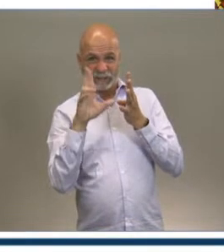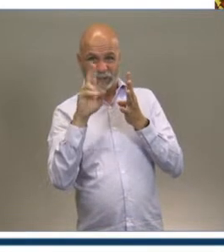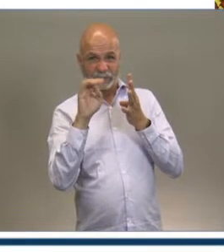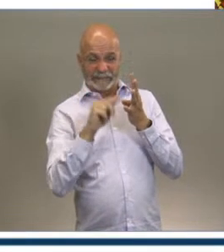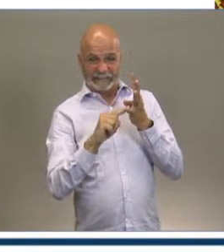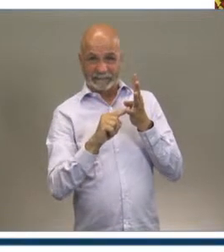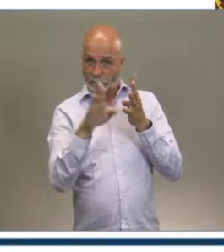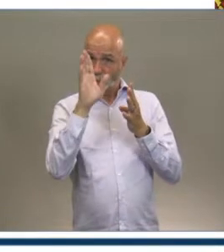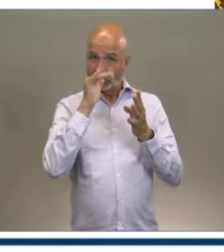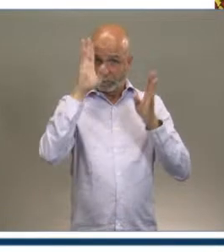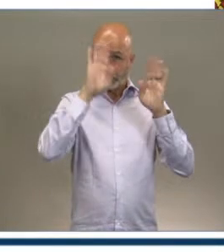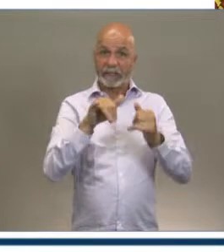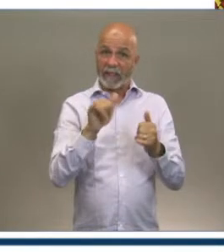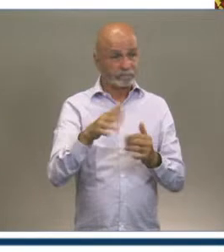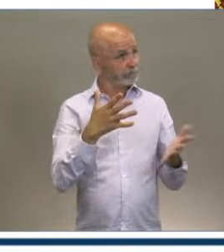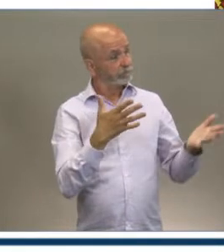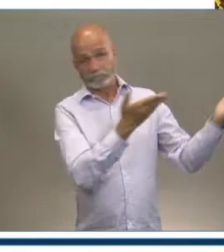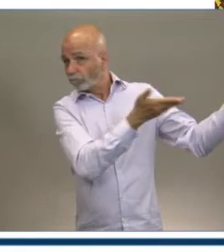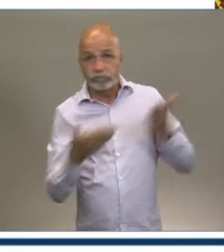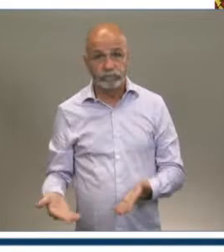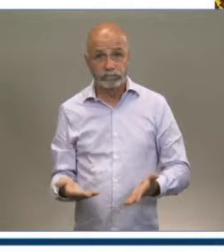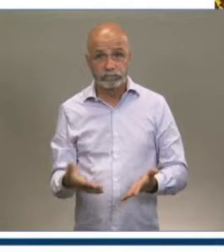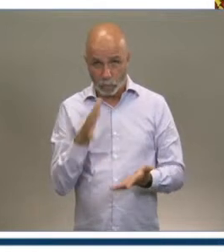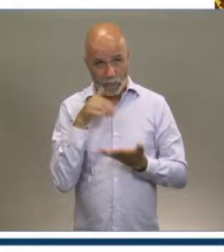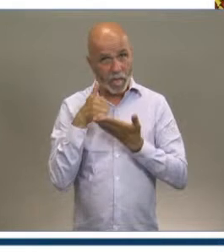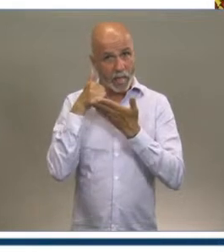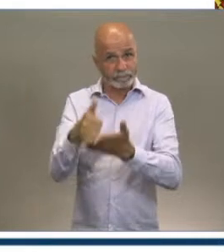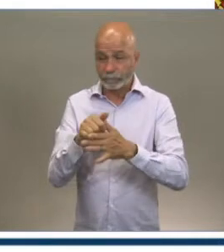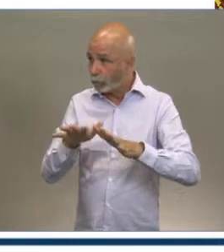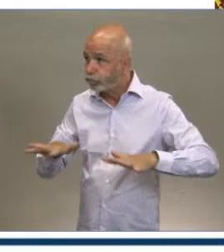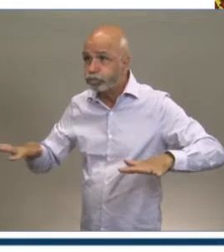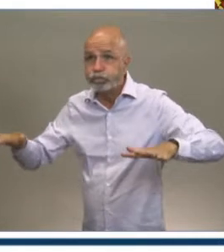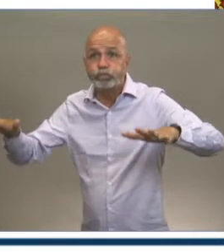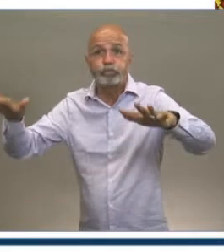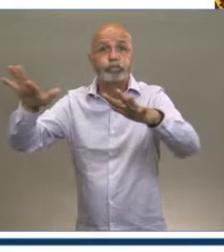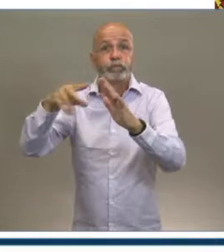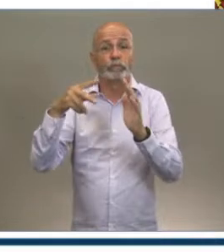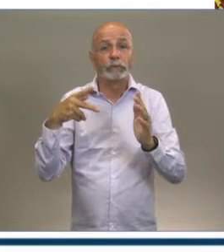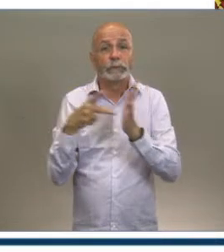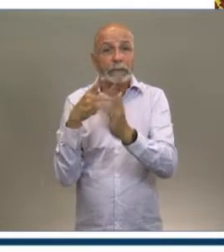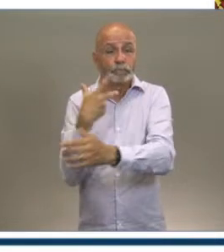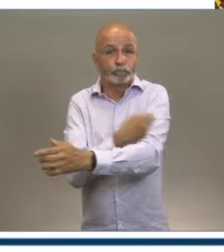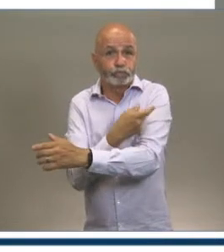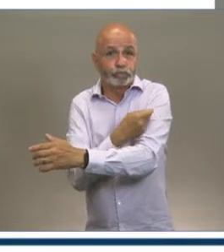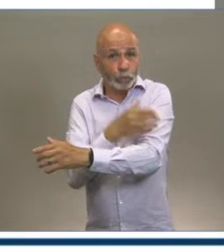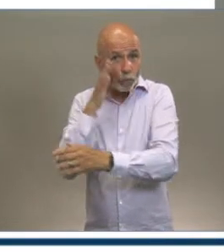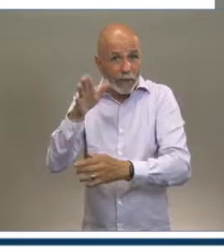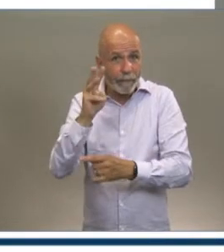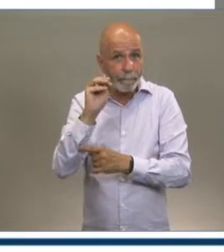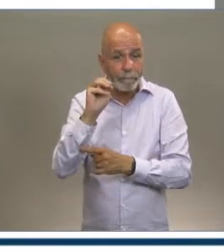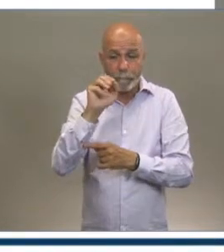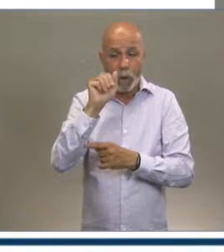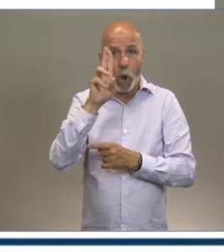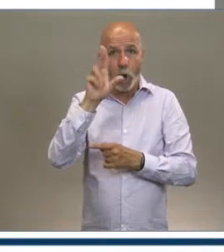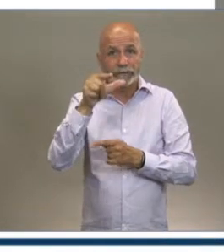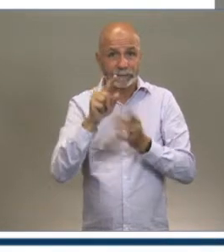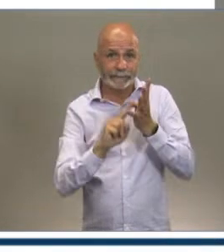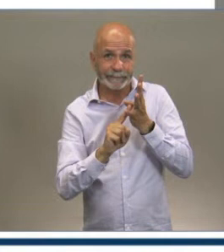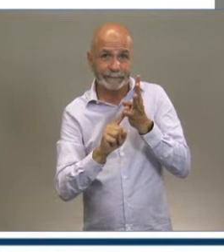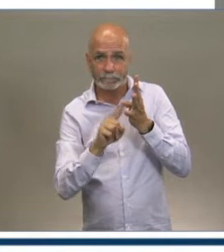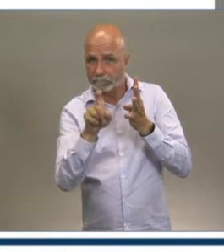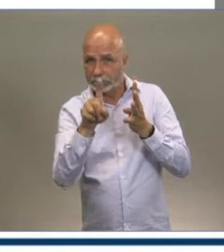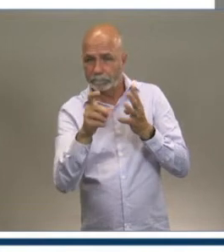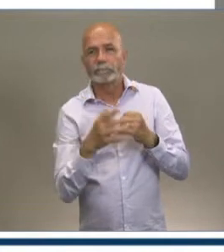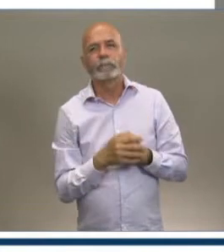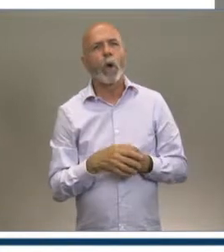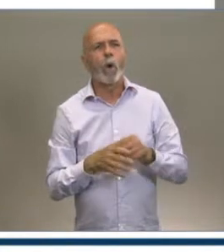to get all Nova Scotians fully vaccinated by the end of August? So we learned about this about 10 days ago. It